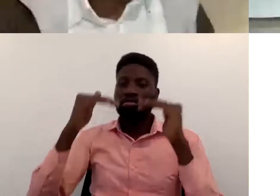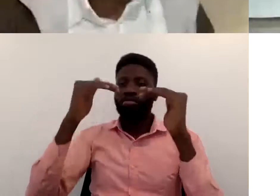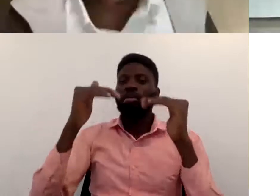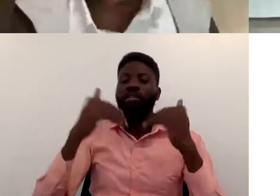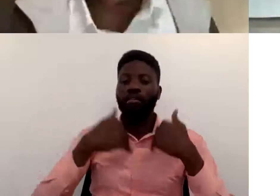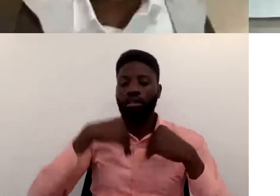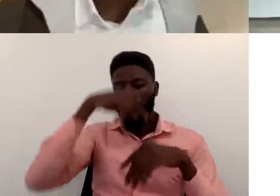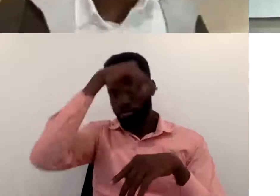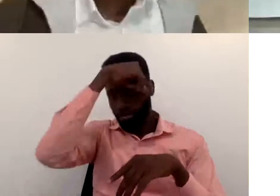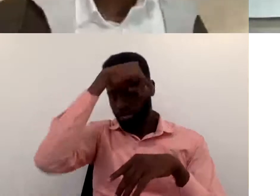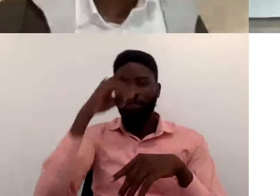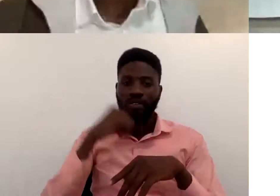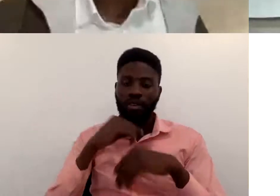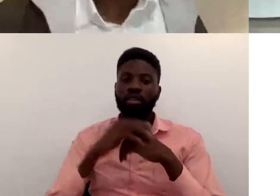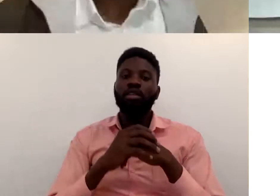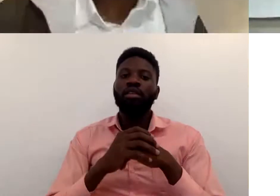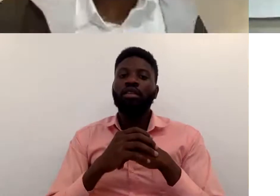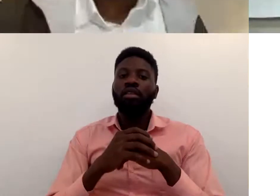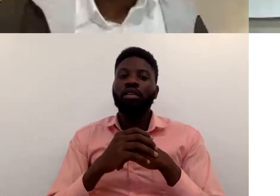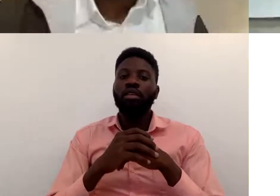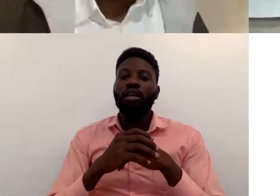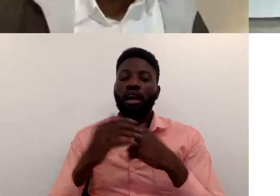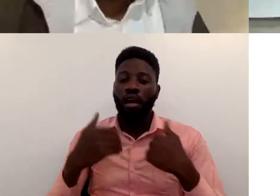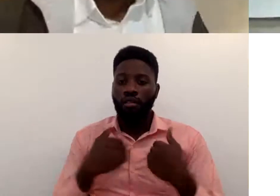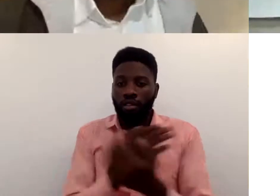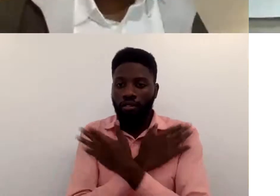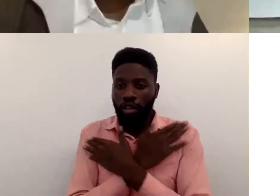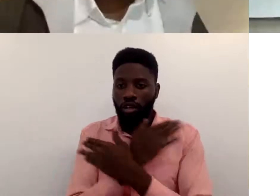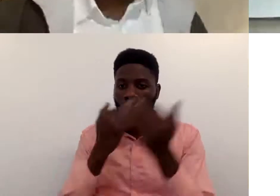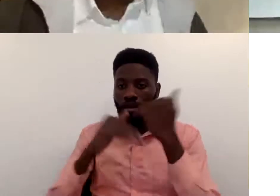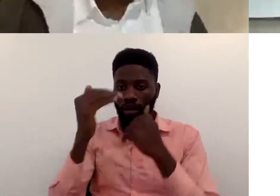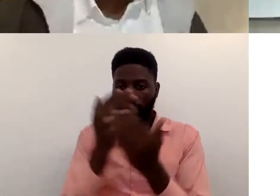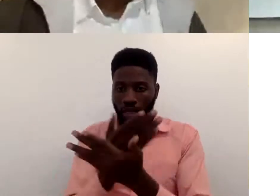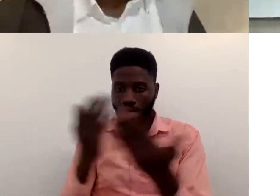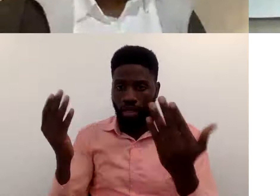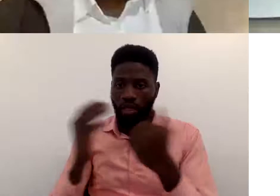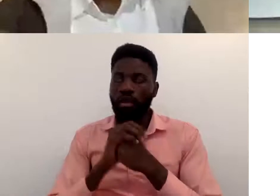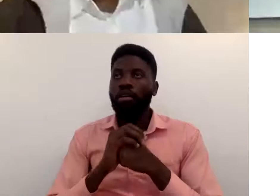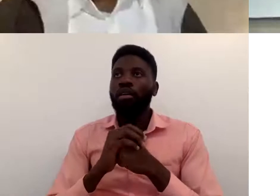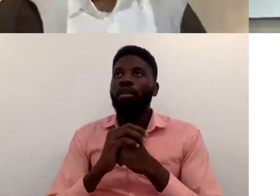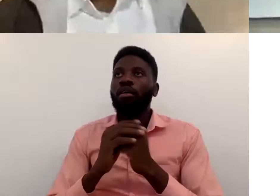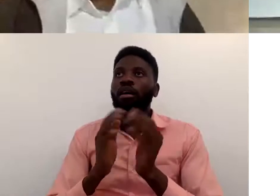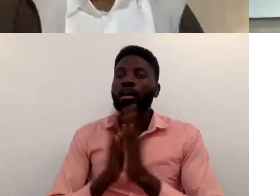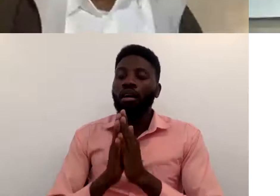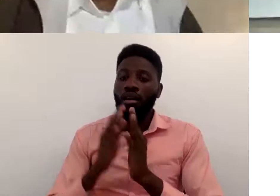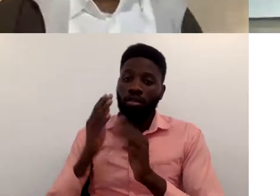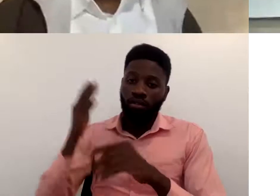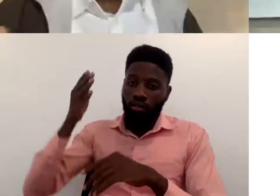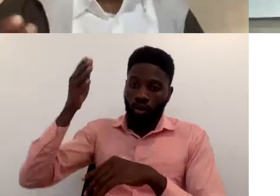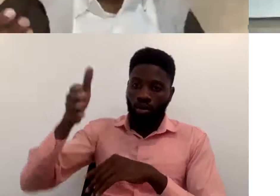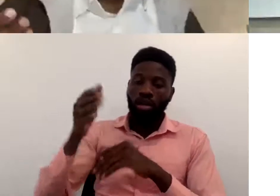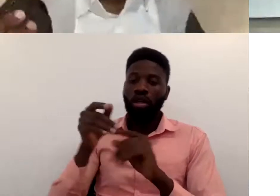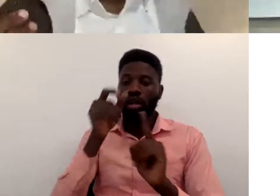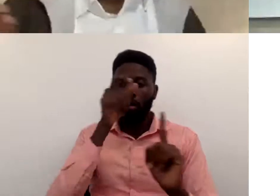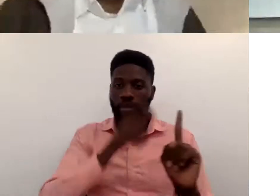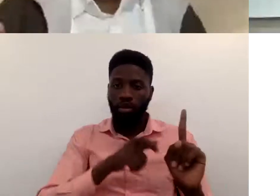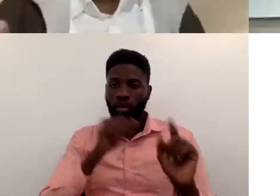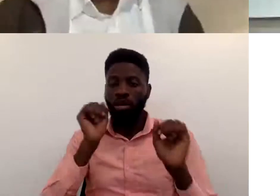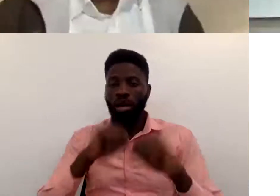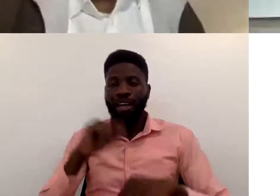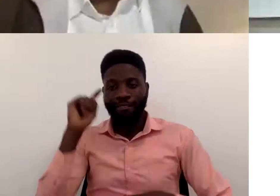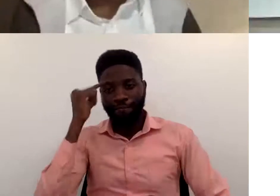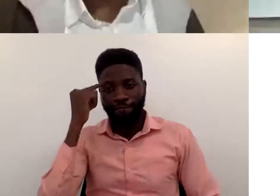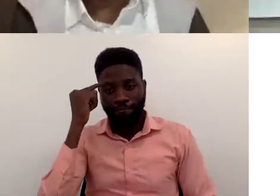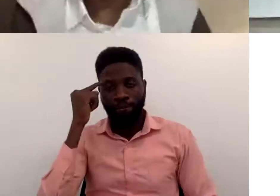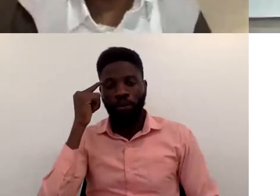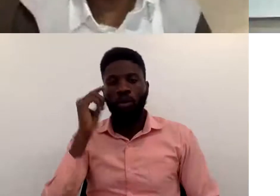have friends here in the university, and in future, somebody can consider, why can't